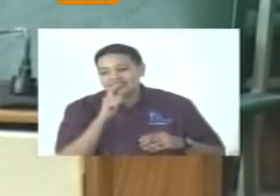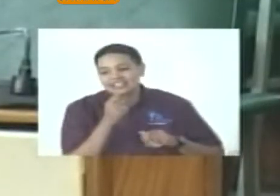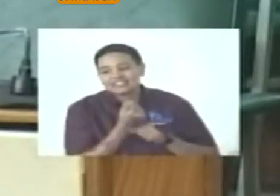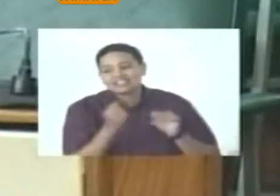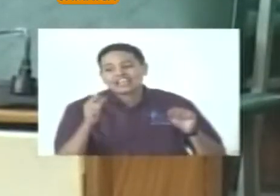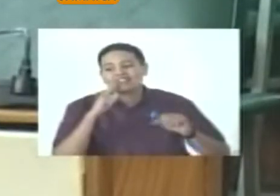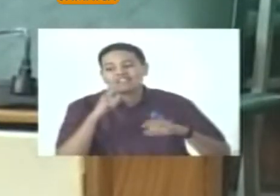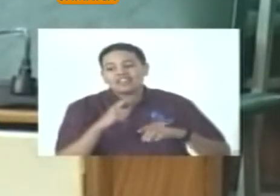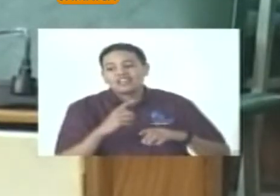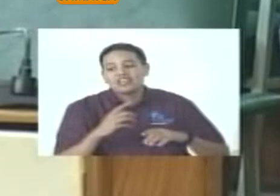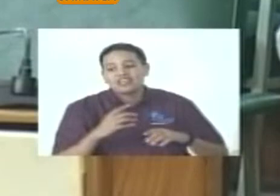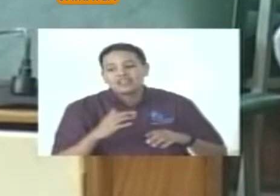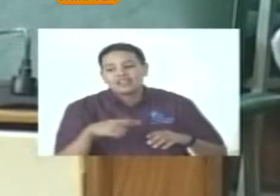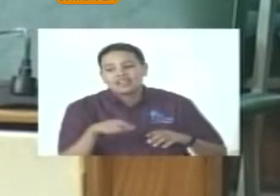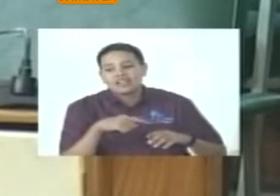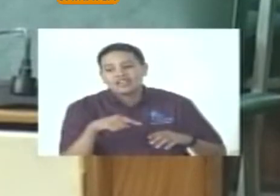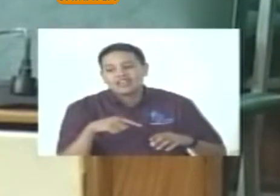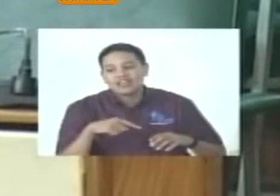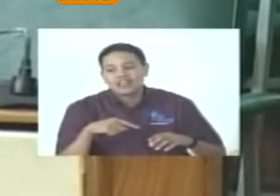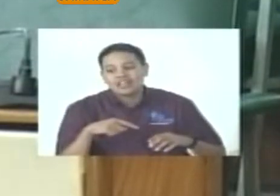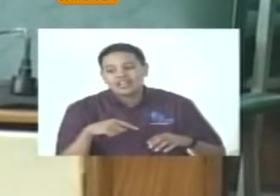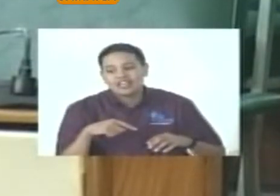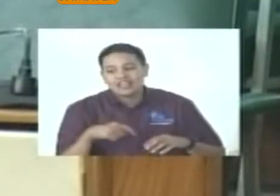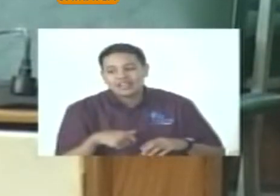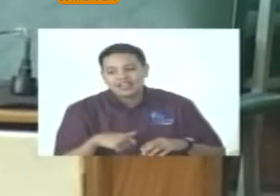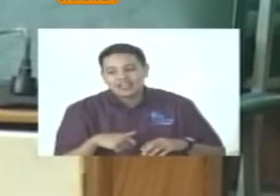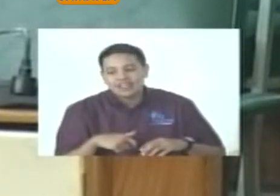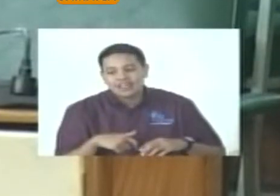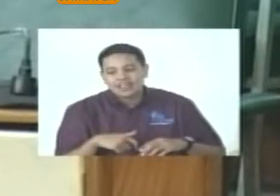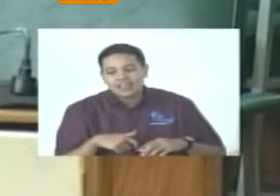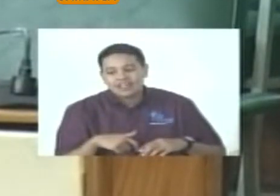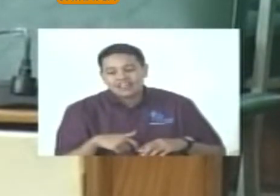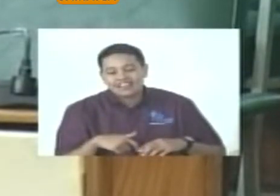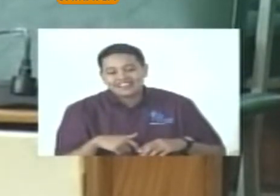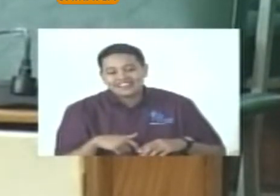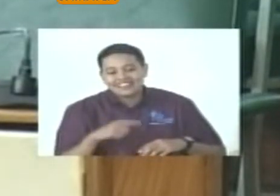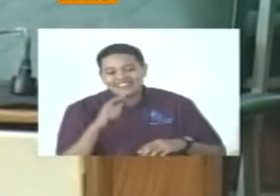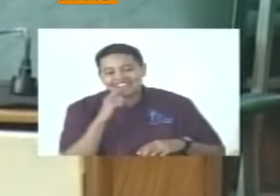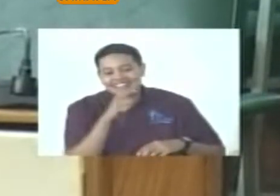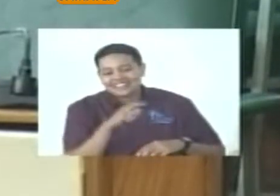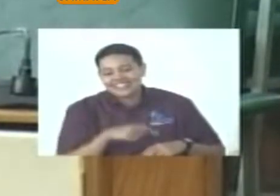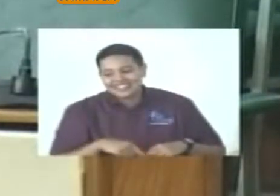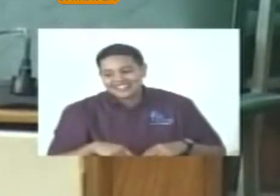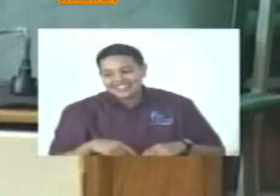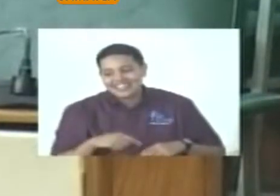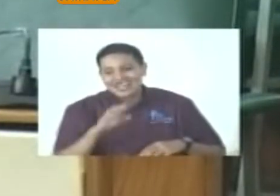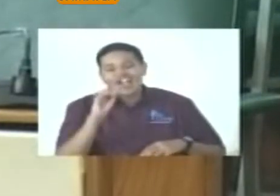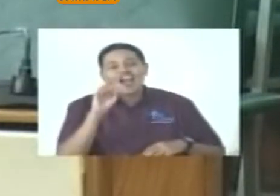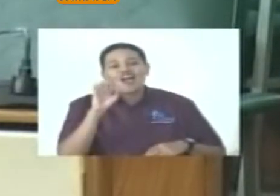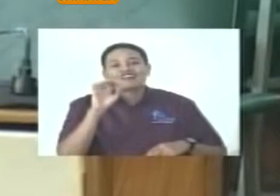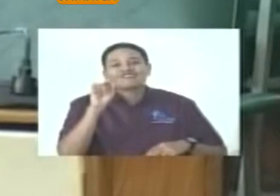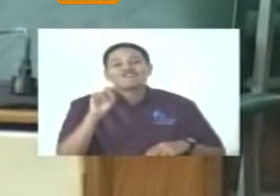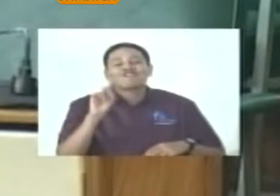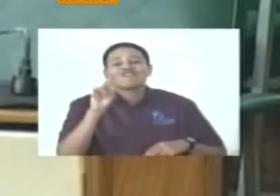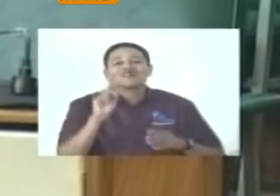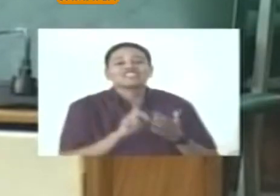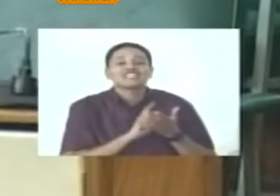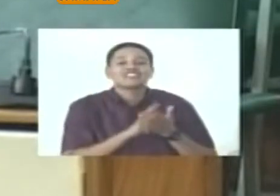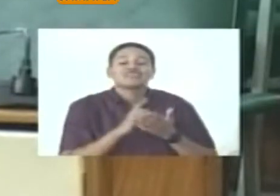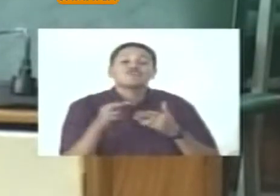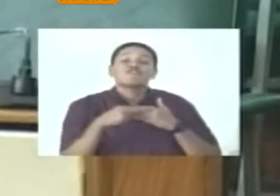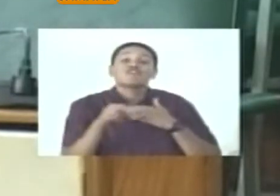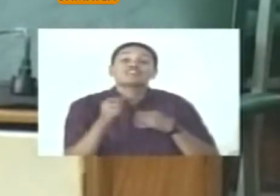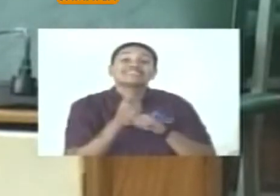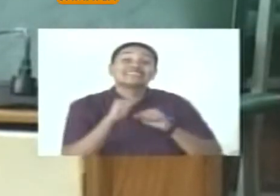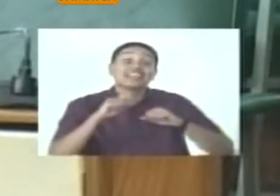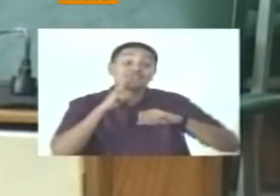being protected from. Sorry, Mr. President? The Oxford Dictionary refers to safety as the condition of being protected